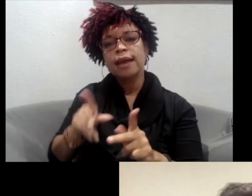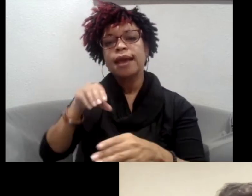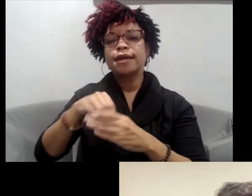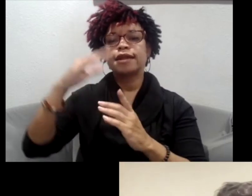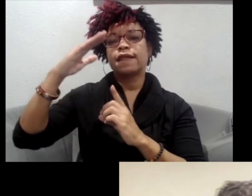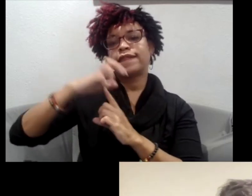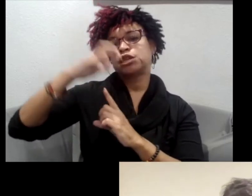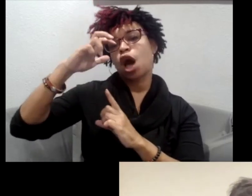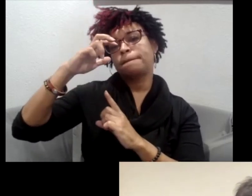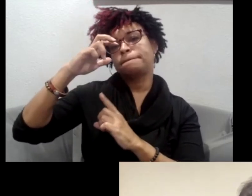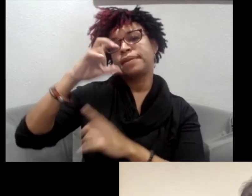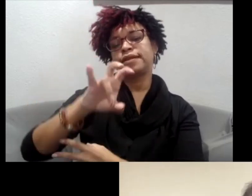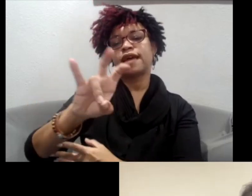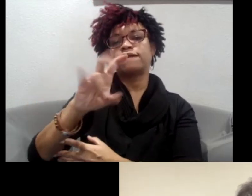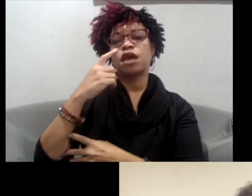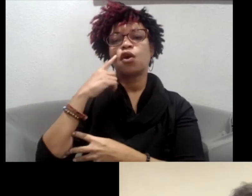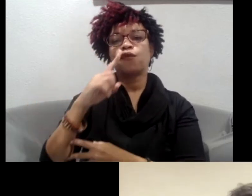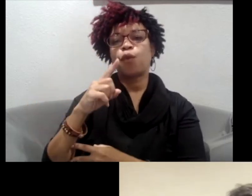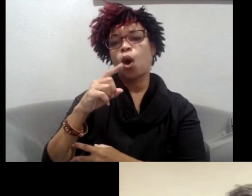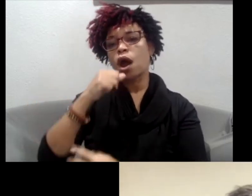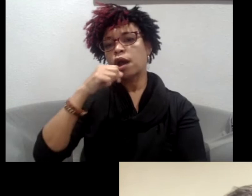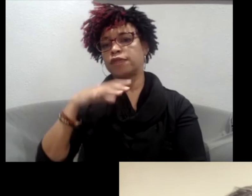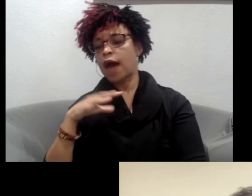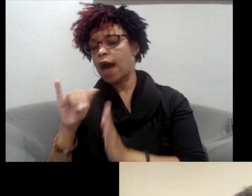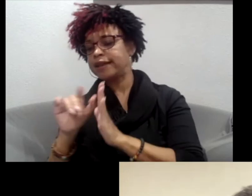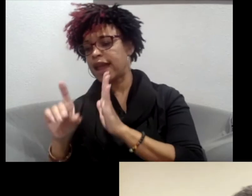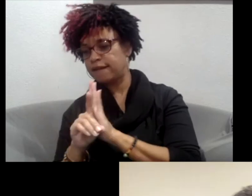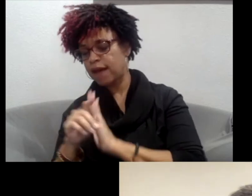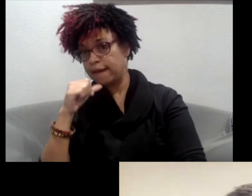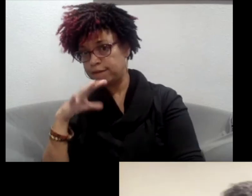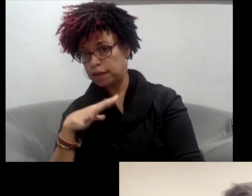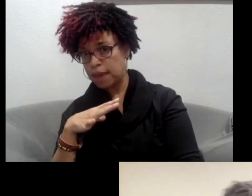the self-identifying female or other than self-identifying female